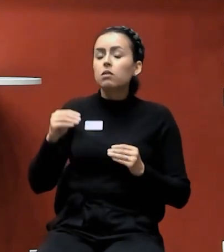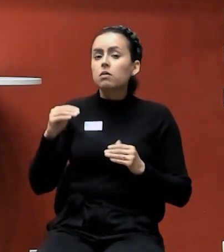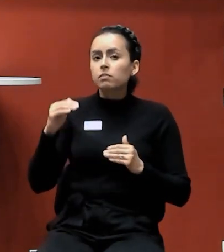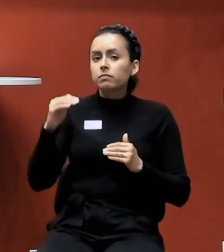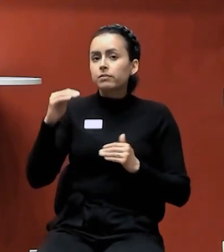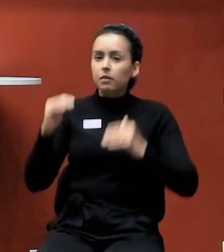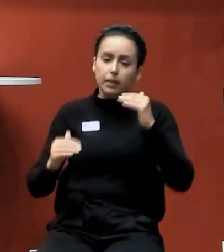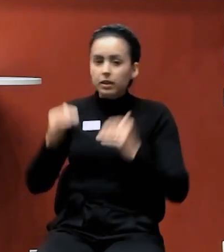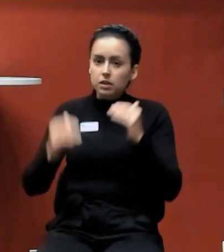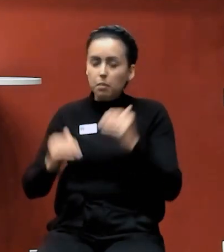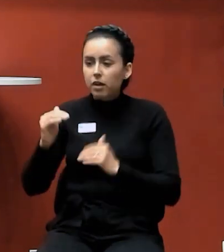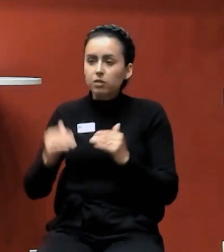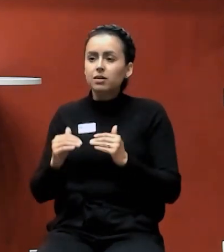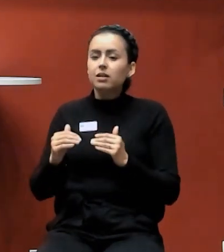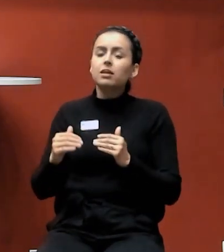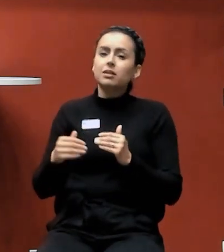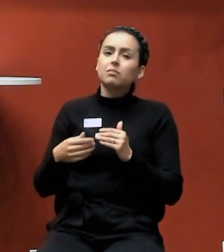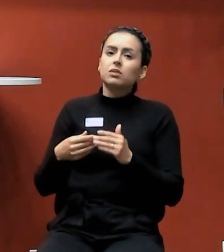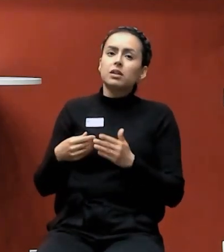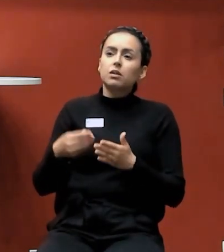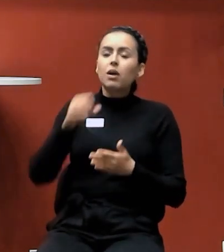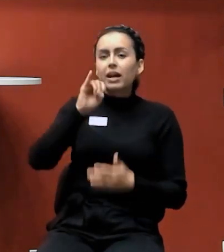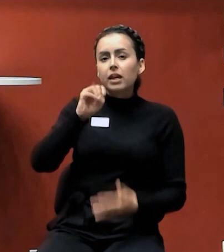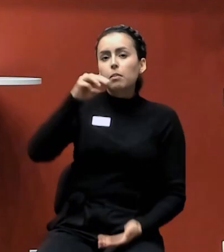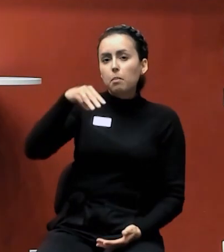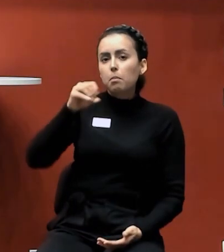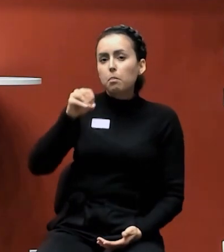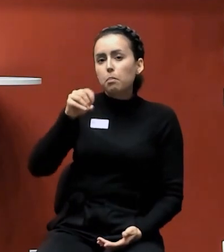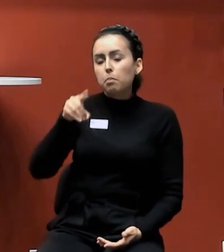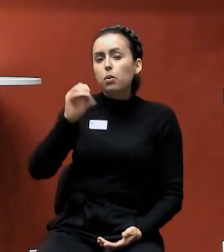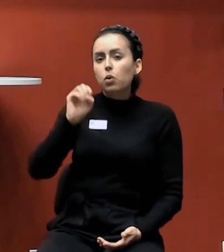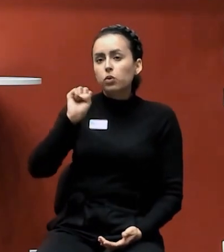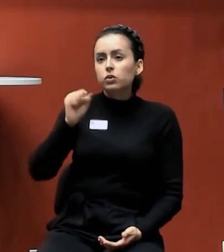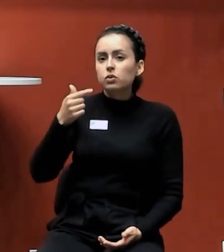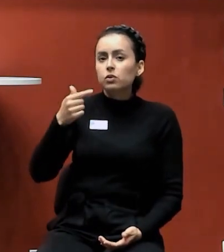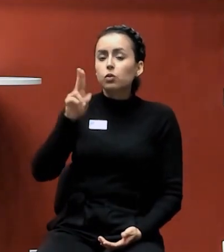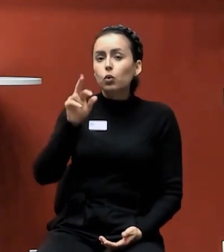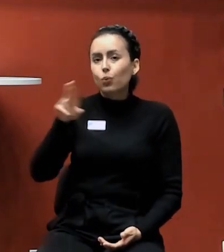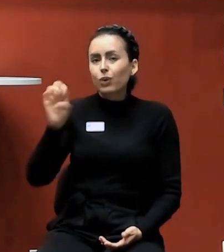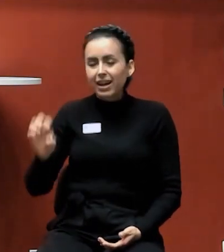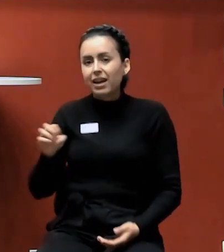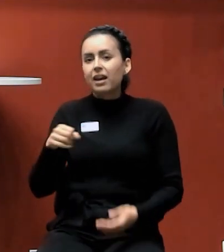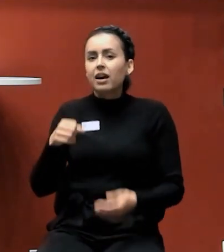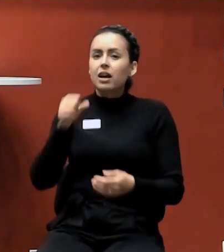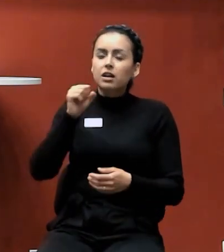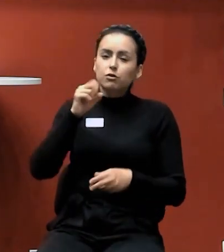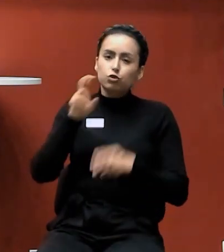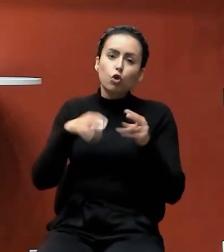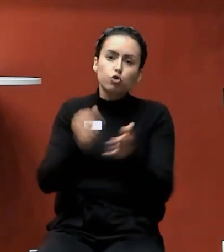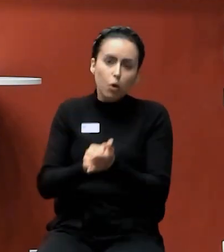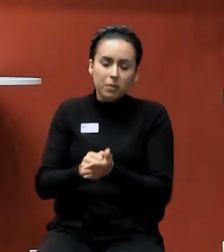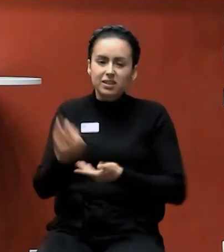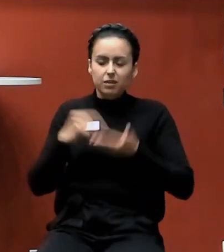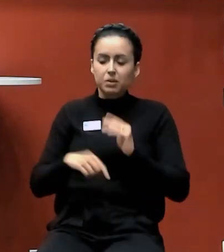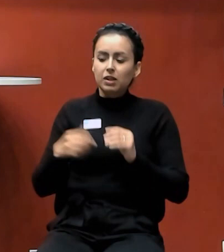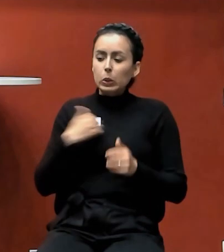syndrome. Imposter syndrome, there it is. Yeah, you're already facing the imposter syndrome. And then added the pressure of like, this